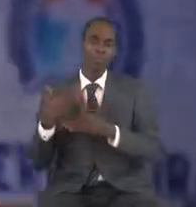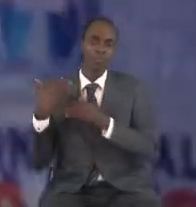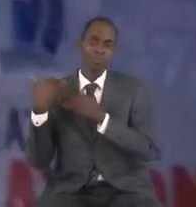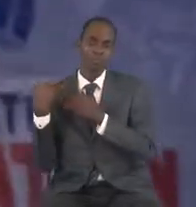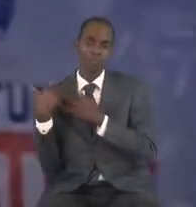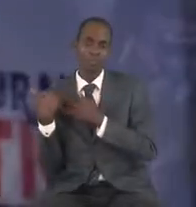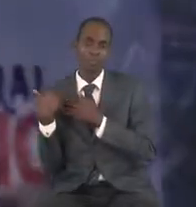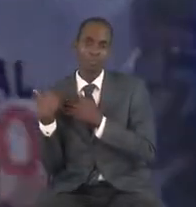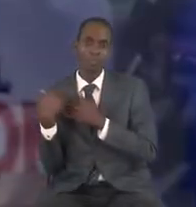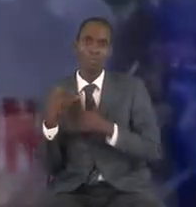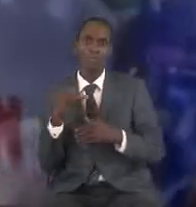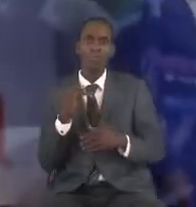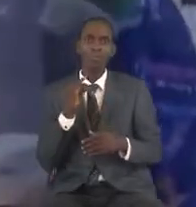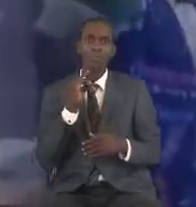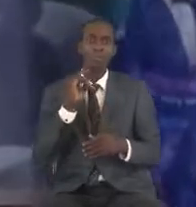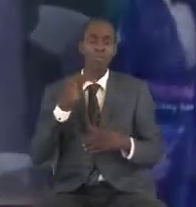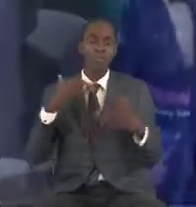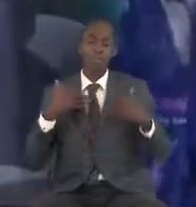is your